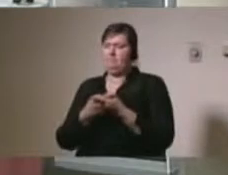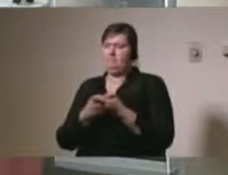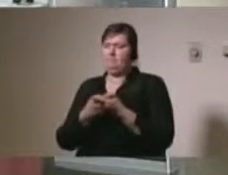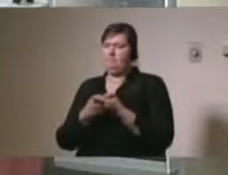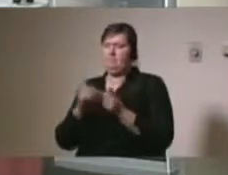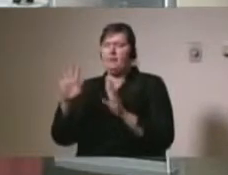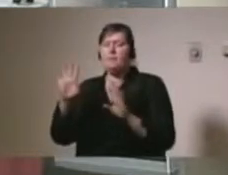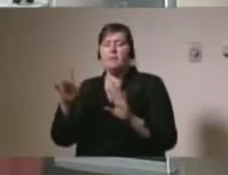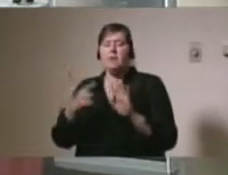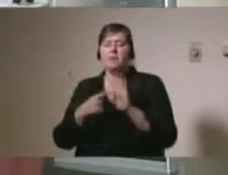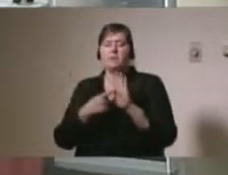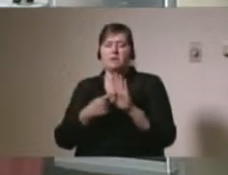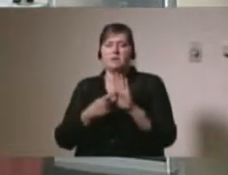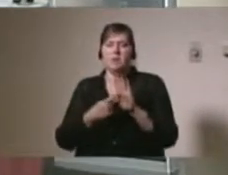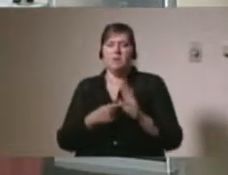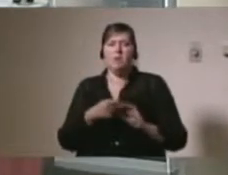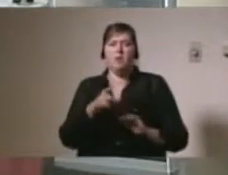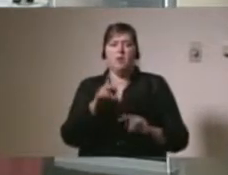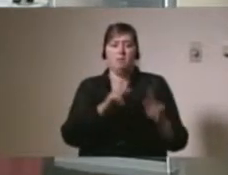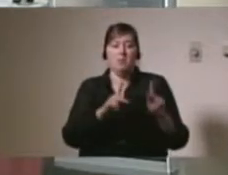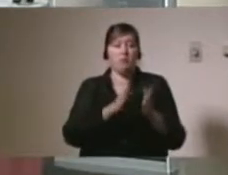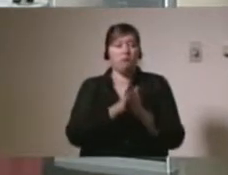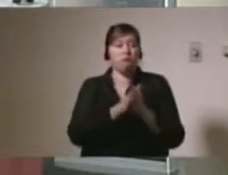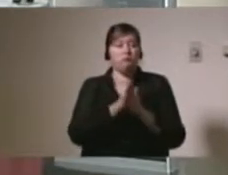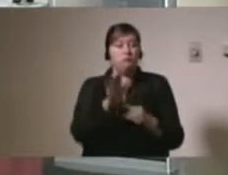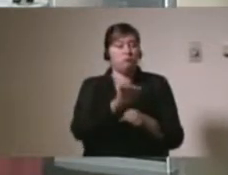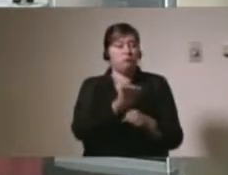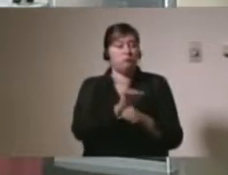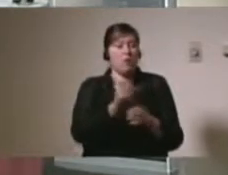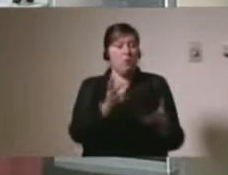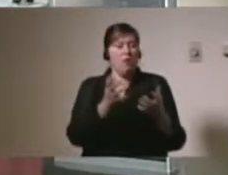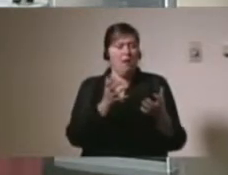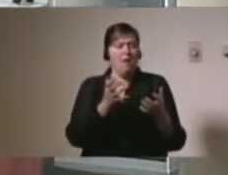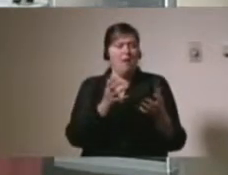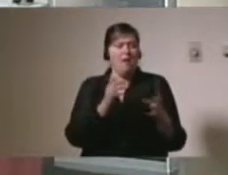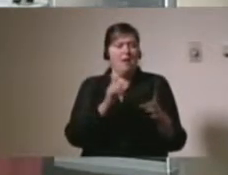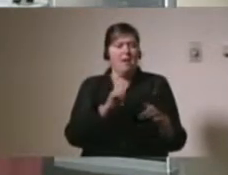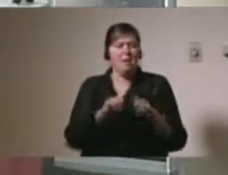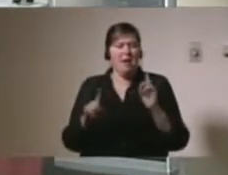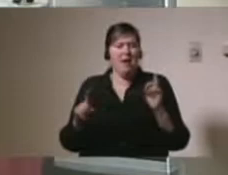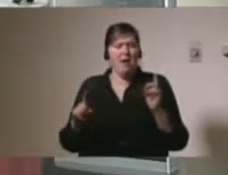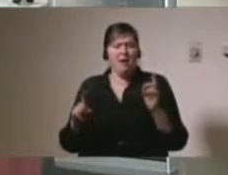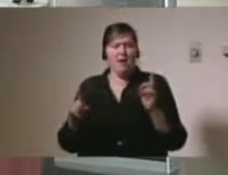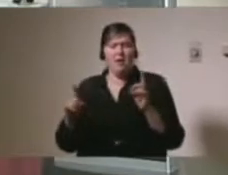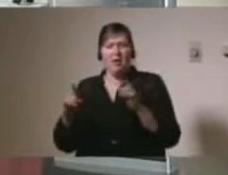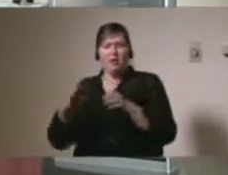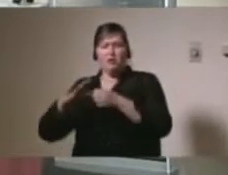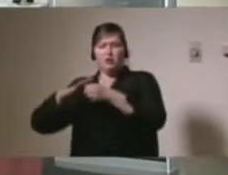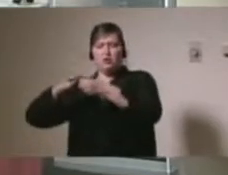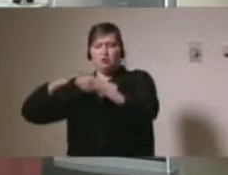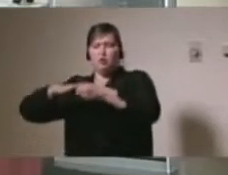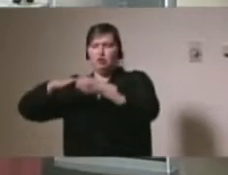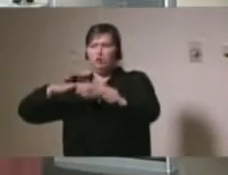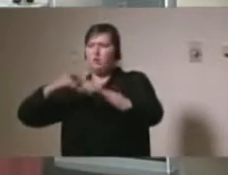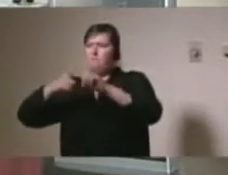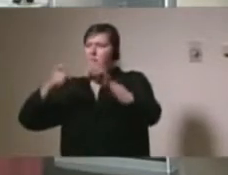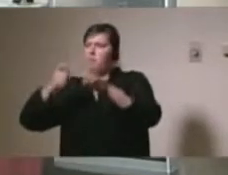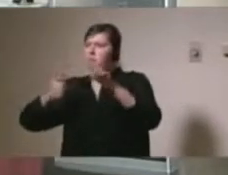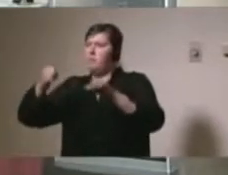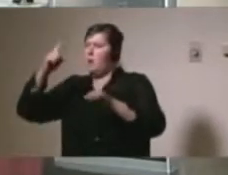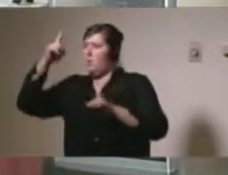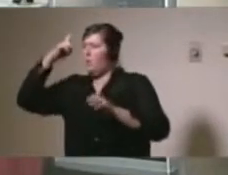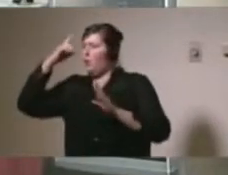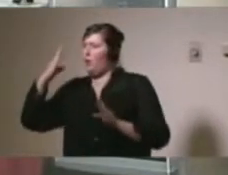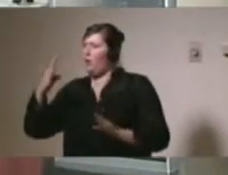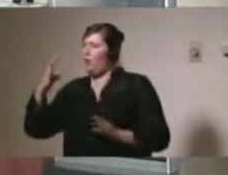want to do the job, but at the same time, there is this pressure from the employer who keeps